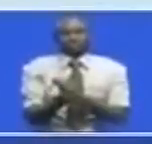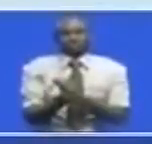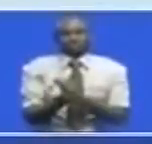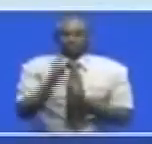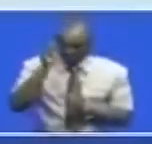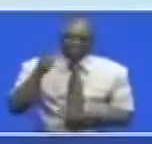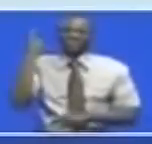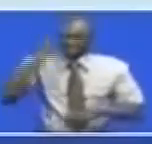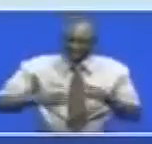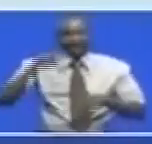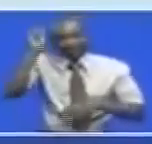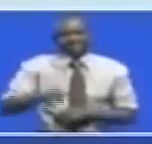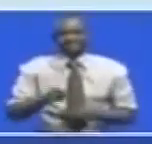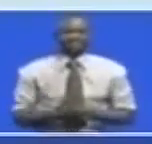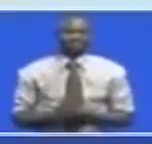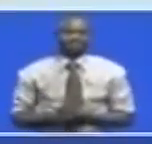mwaka huu.